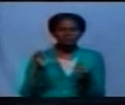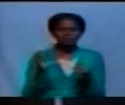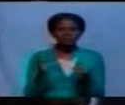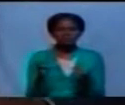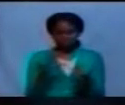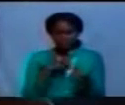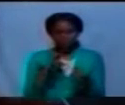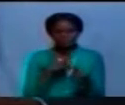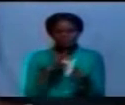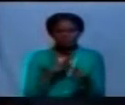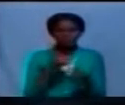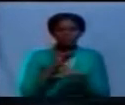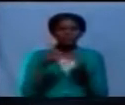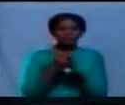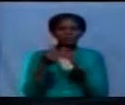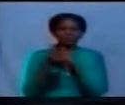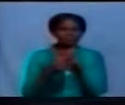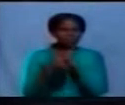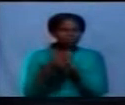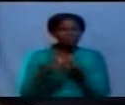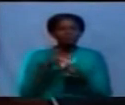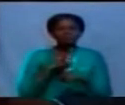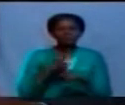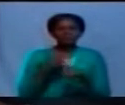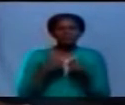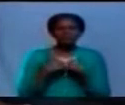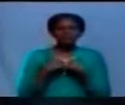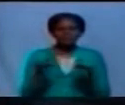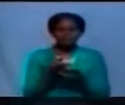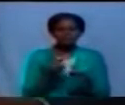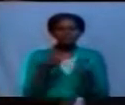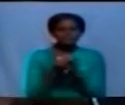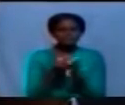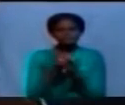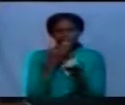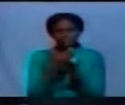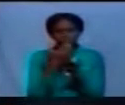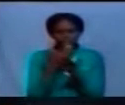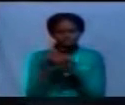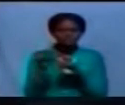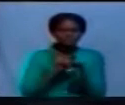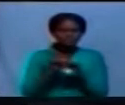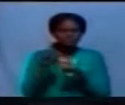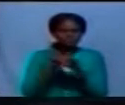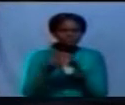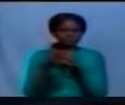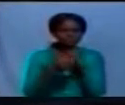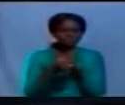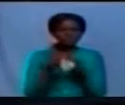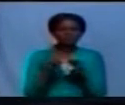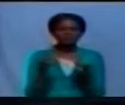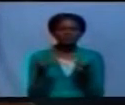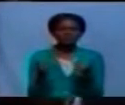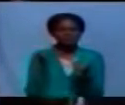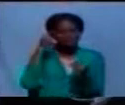stable, well capitalized. All the banks are well capitalized, and I think profitable. It's a profitable market, competitively profitable market. But I